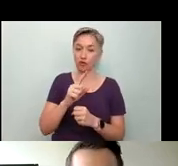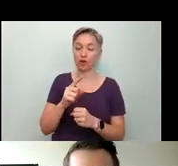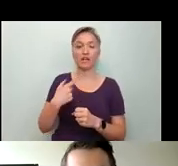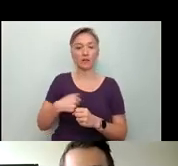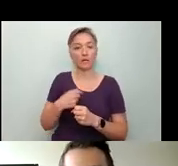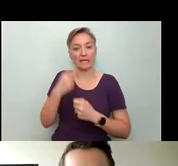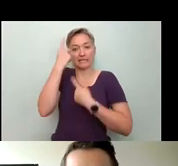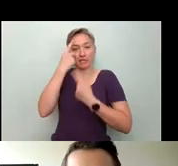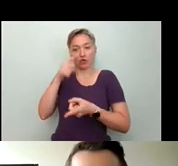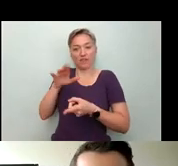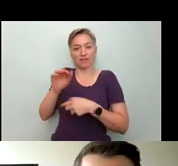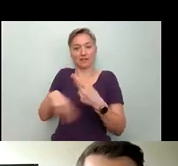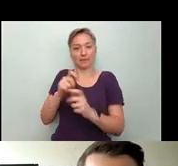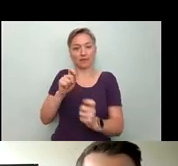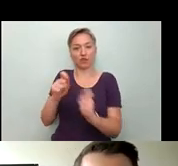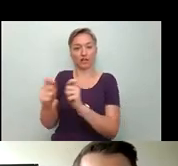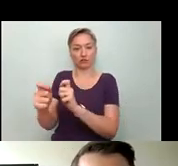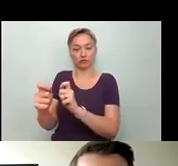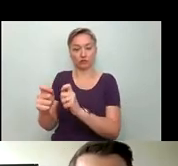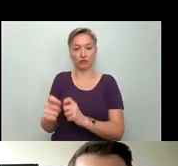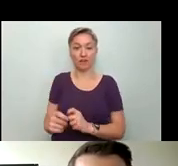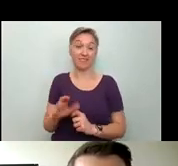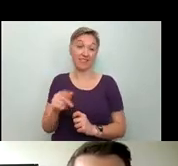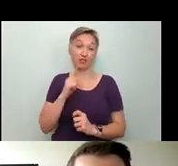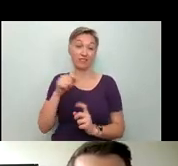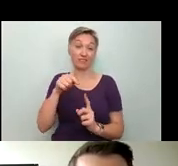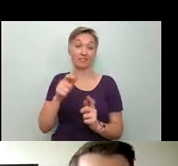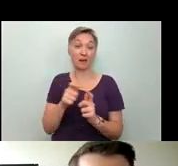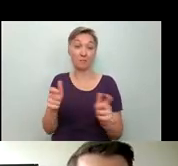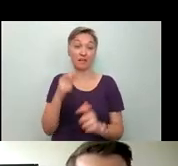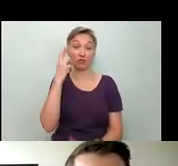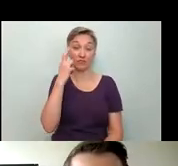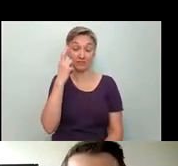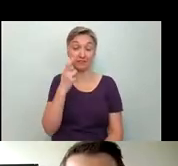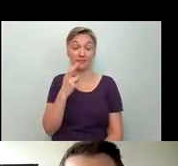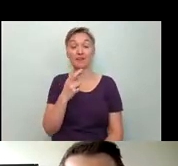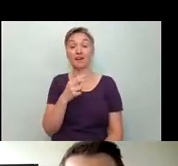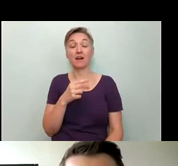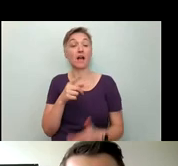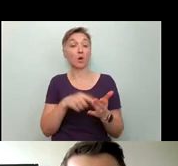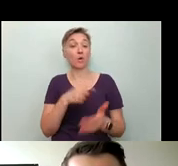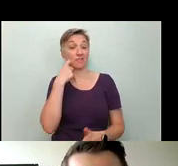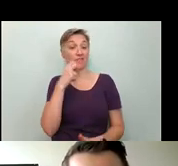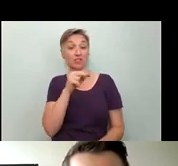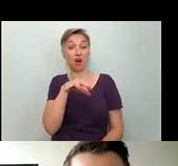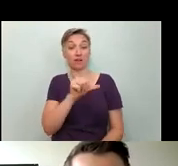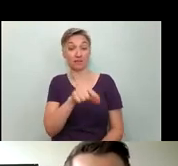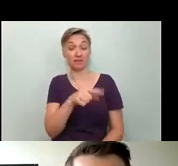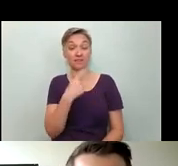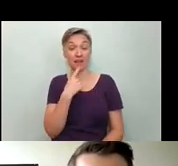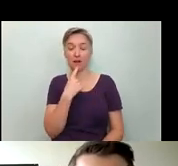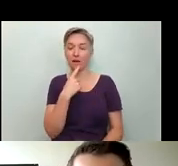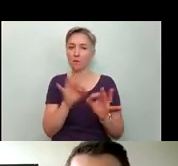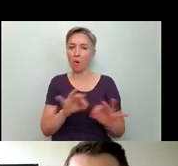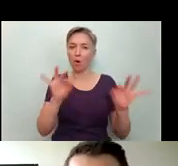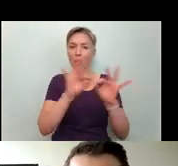into consideration. That's a big part of the reason why what Sonia just talked about is so important. The idea of us going